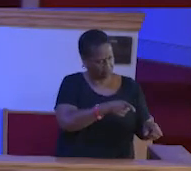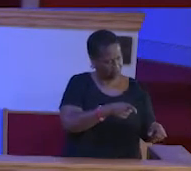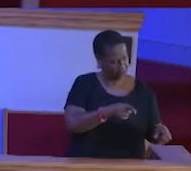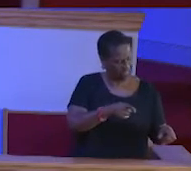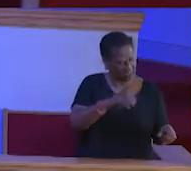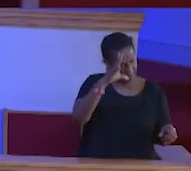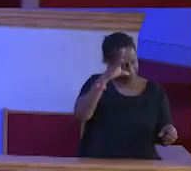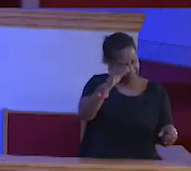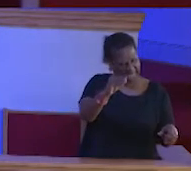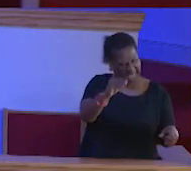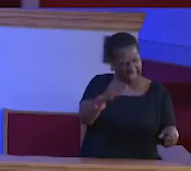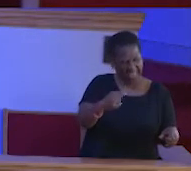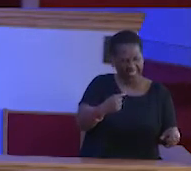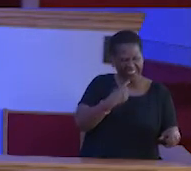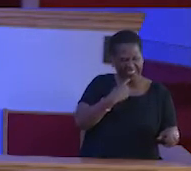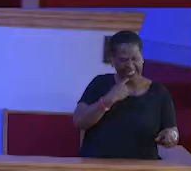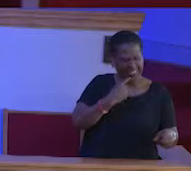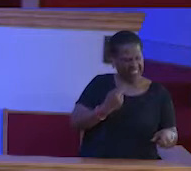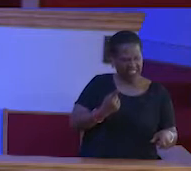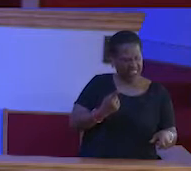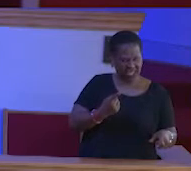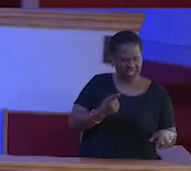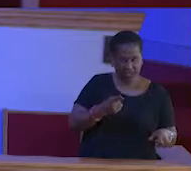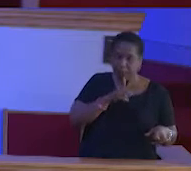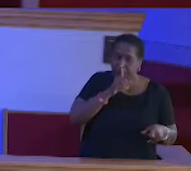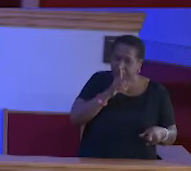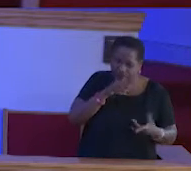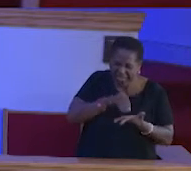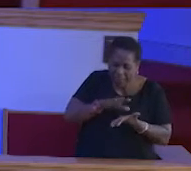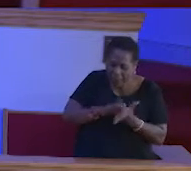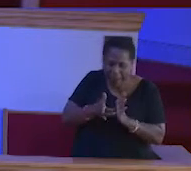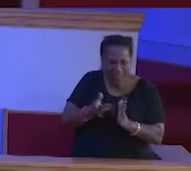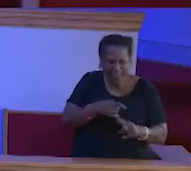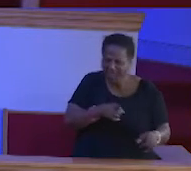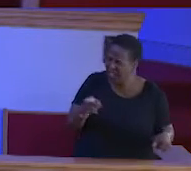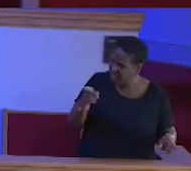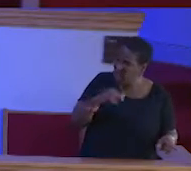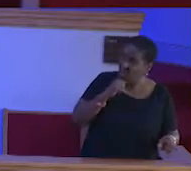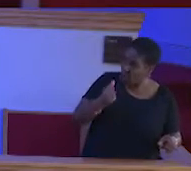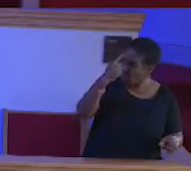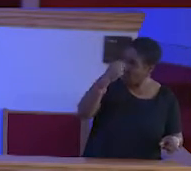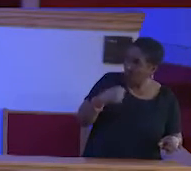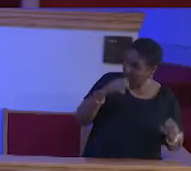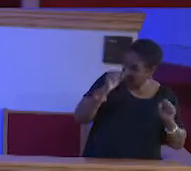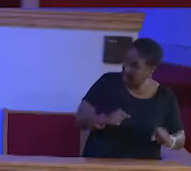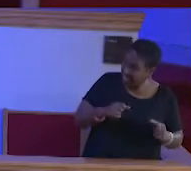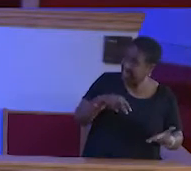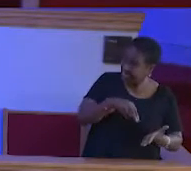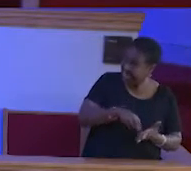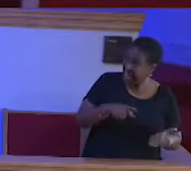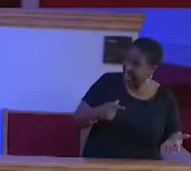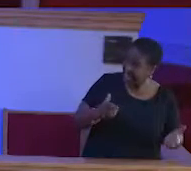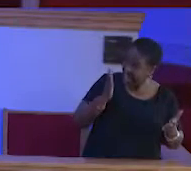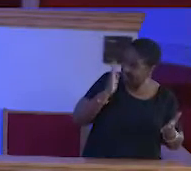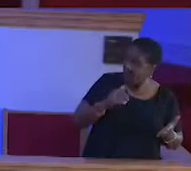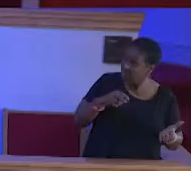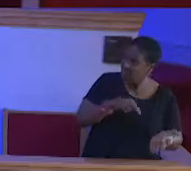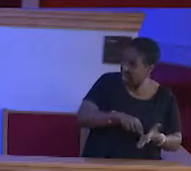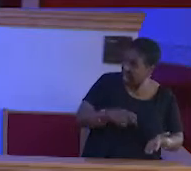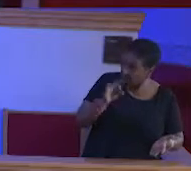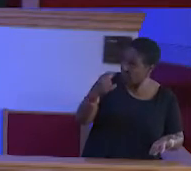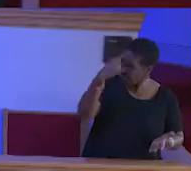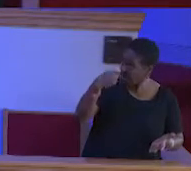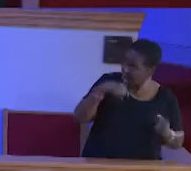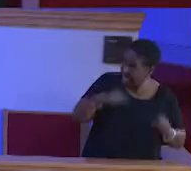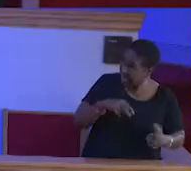to himself, and maybe even to Peter, though it's not recorded in the text, "Don't you think that if I could have stood, I would have